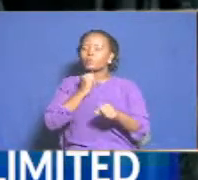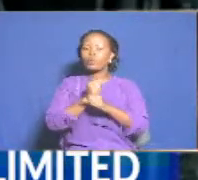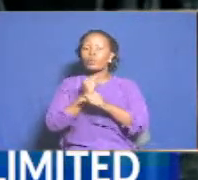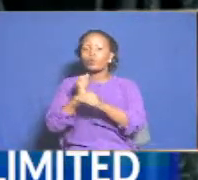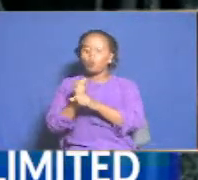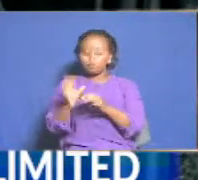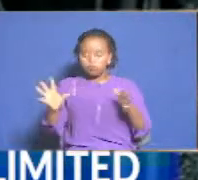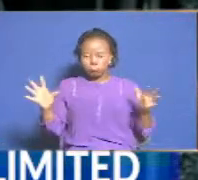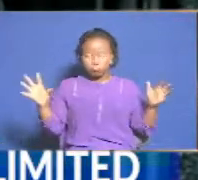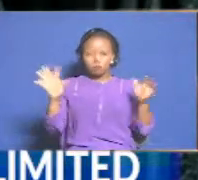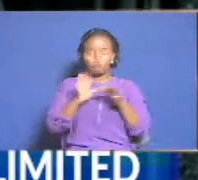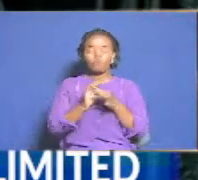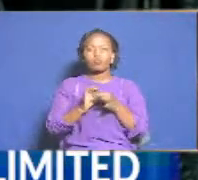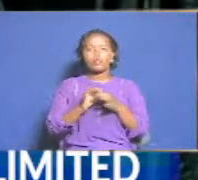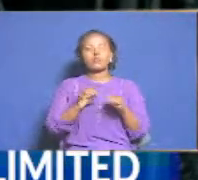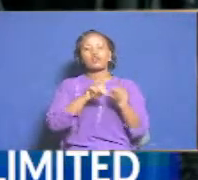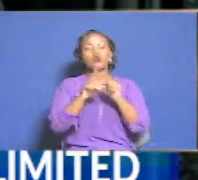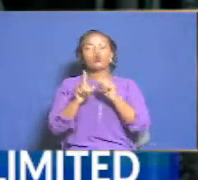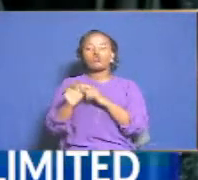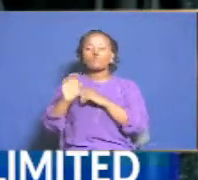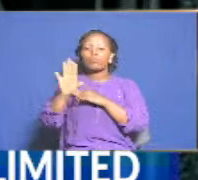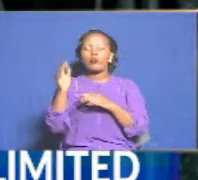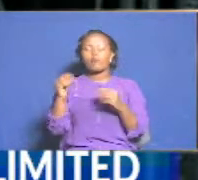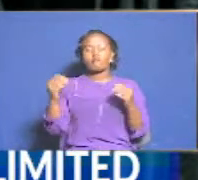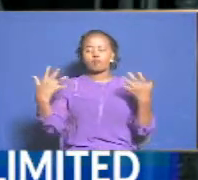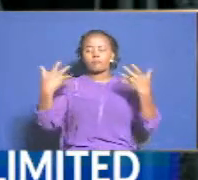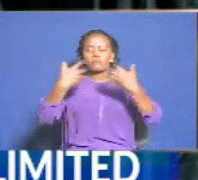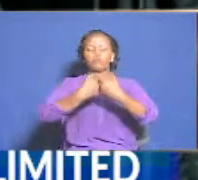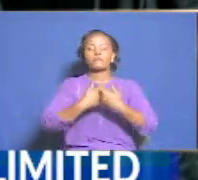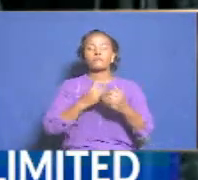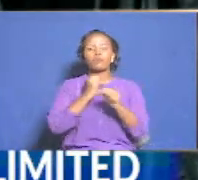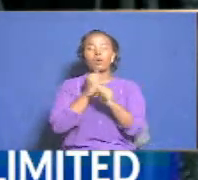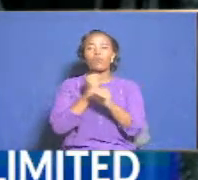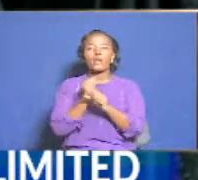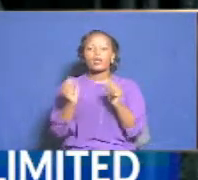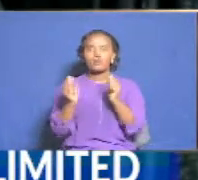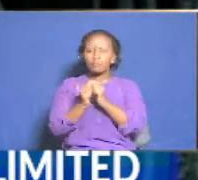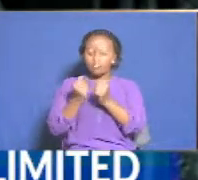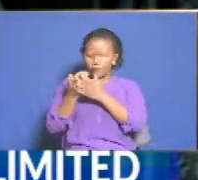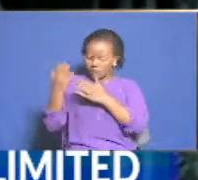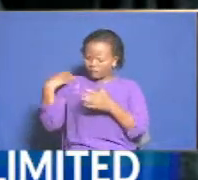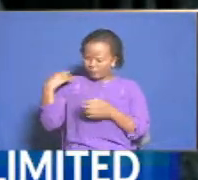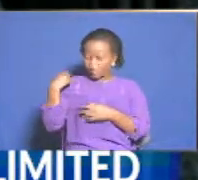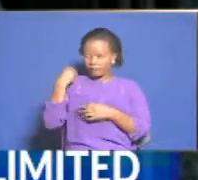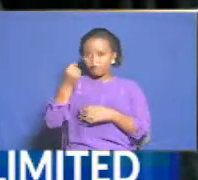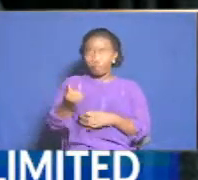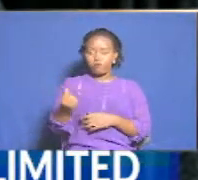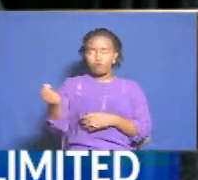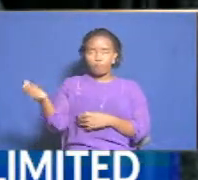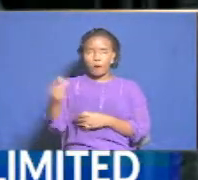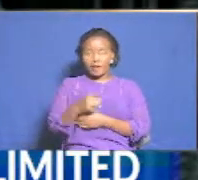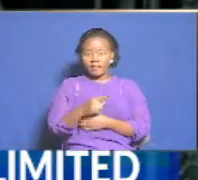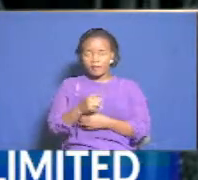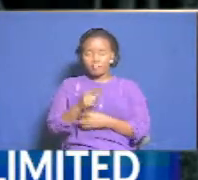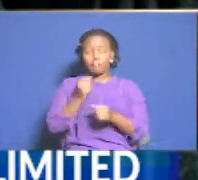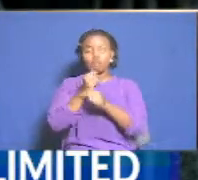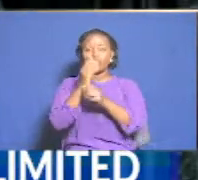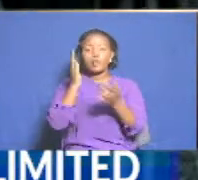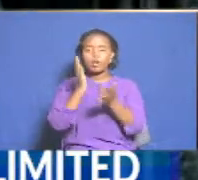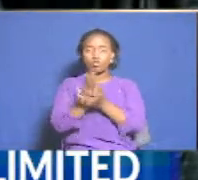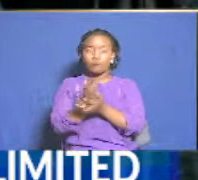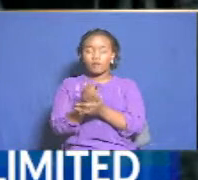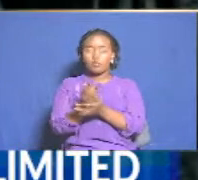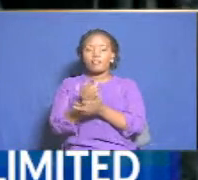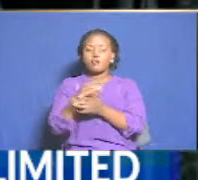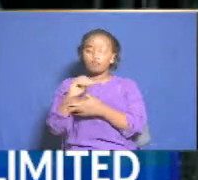together, you have been team players, and what you have done in the last few months to rehabilitate